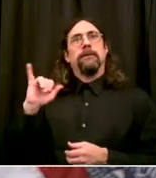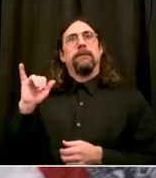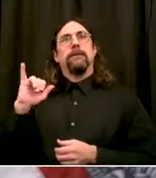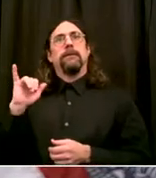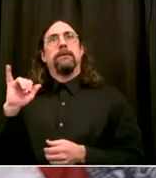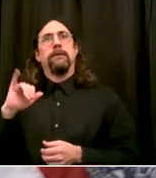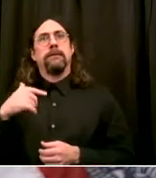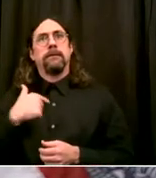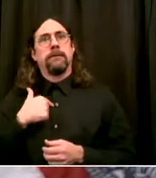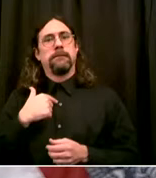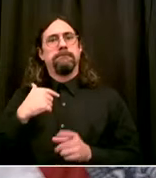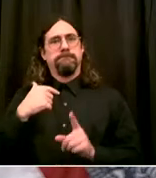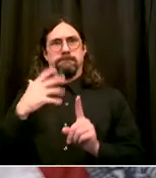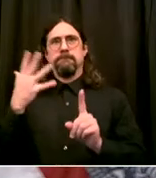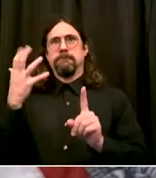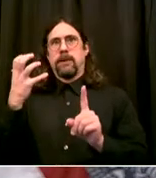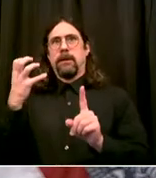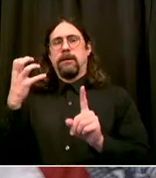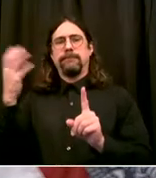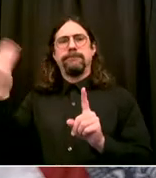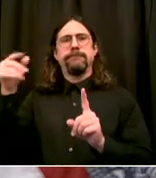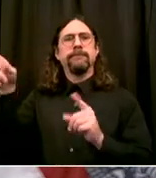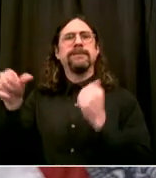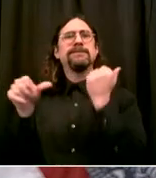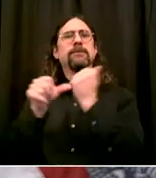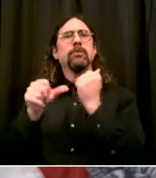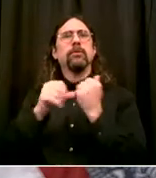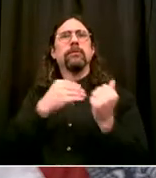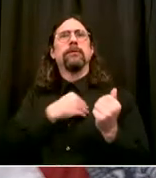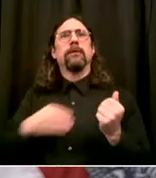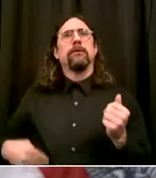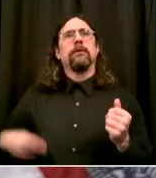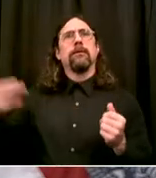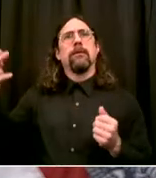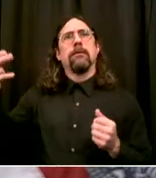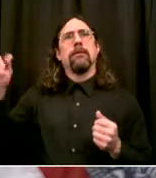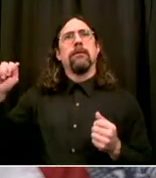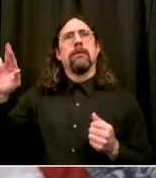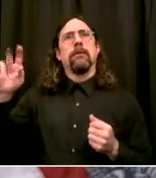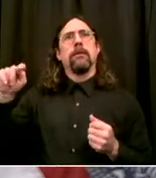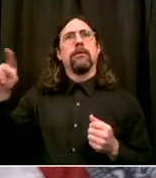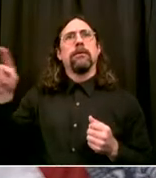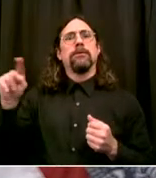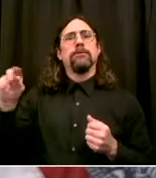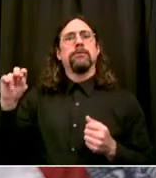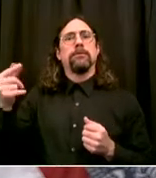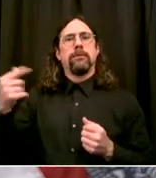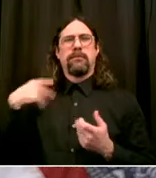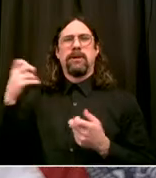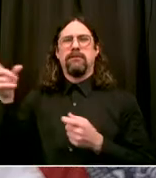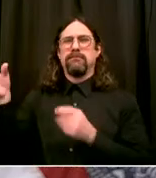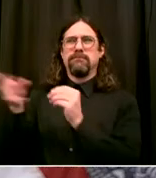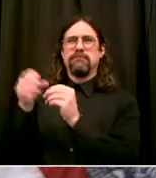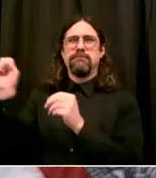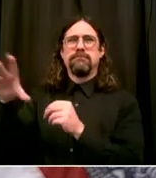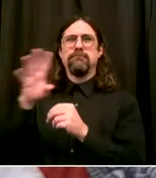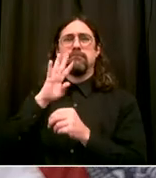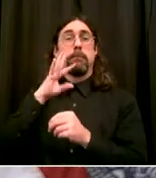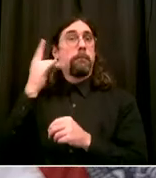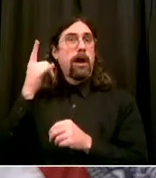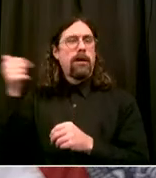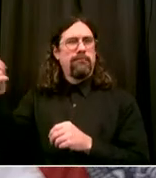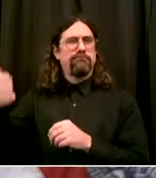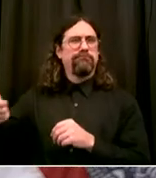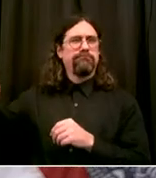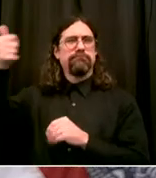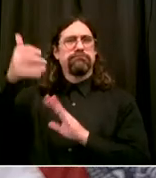the command center, the Vaccine Command Center, because one of the crucial things here is to constantly move with what's